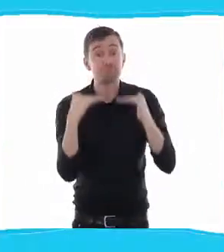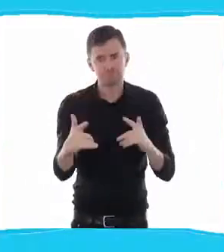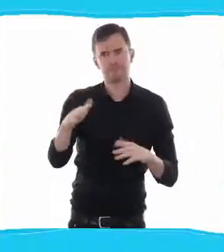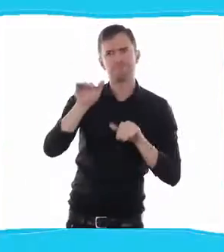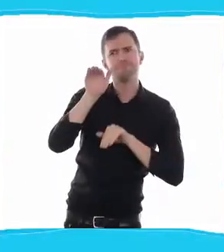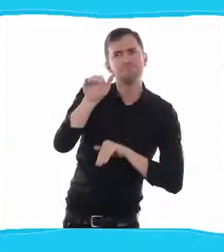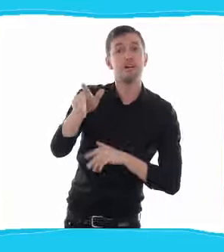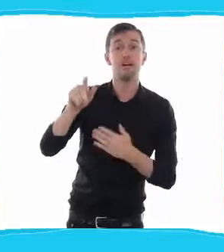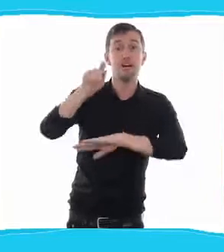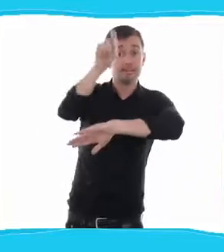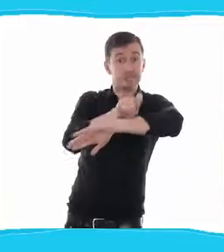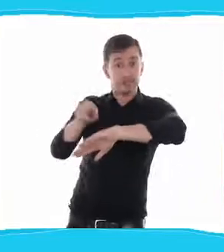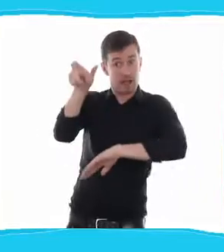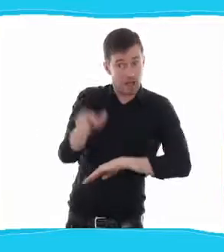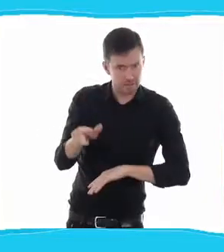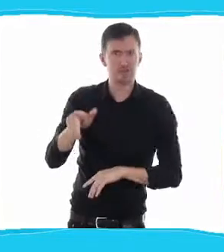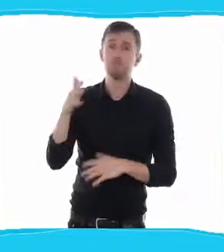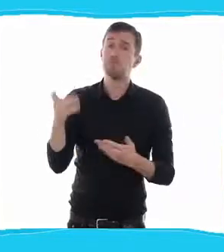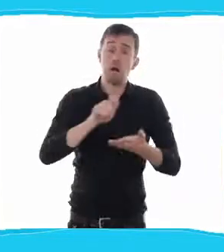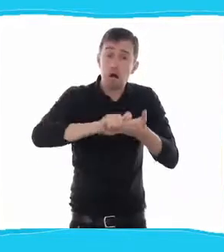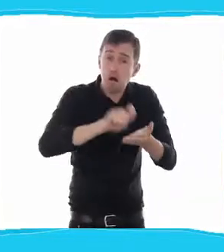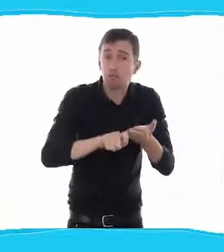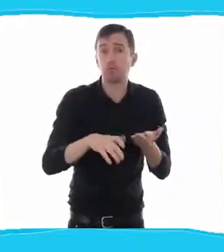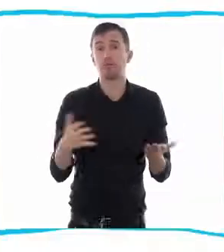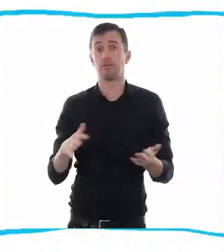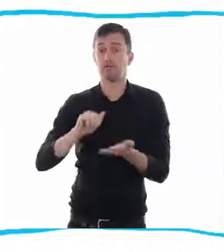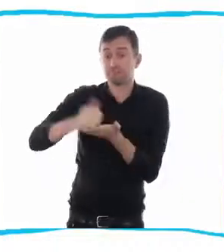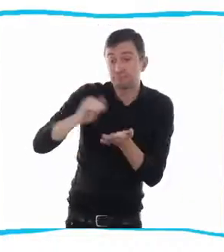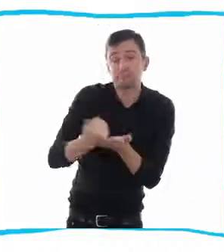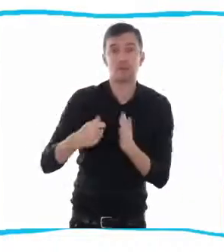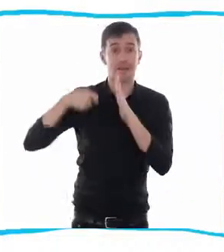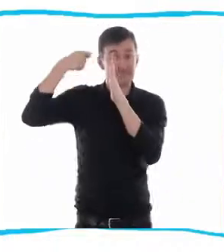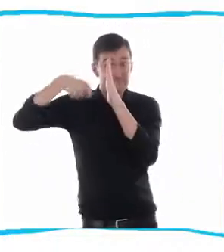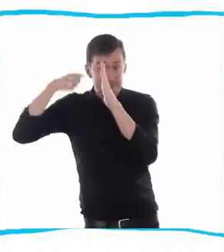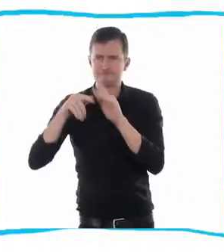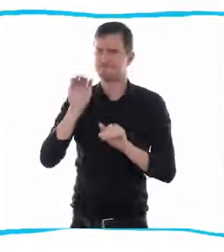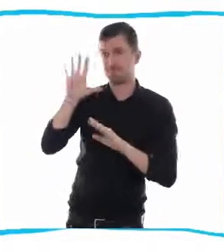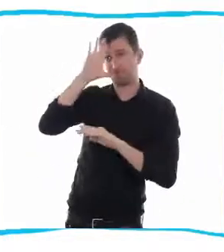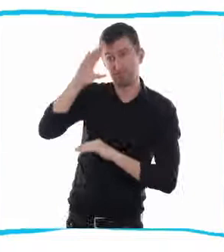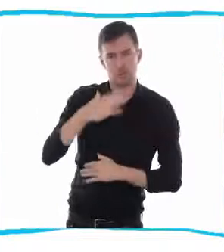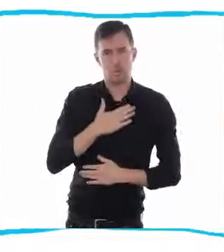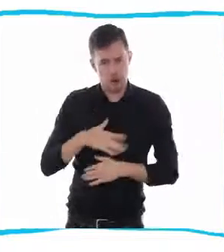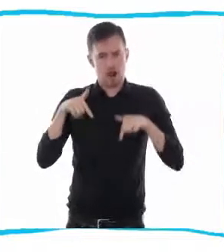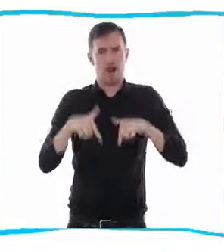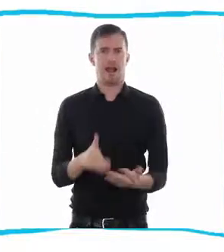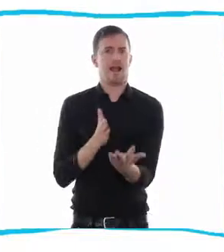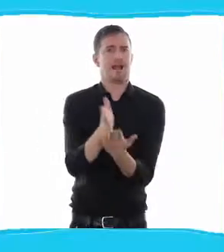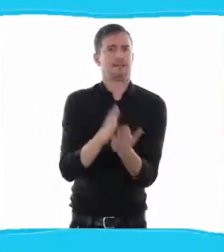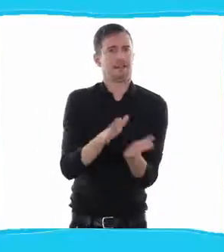Let your designers, whether they are authors, publishers, or film crews, know that you want your communication to be accessible from the